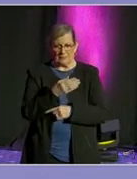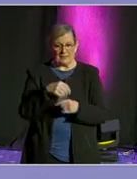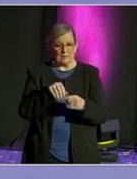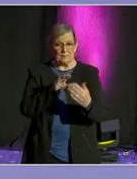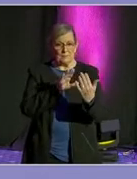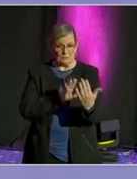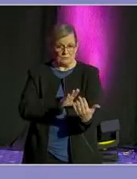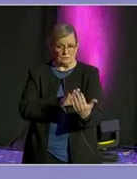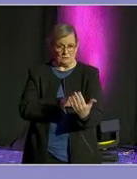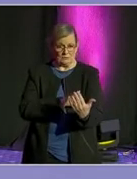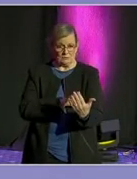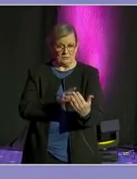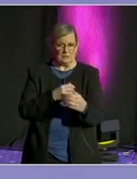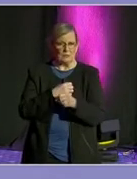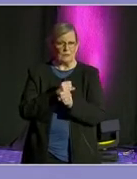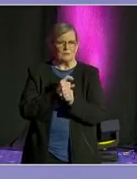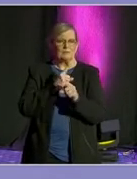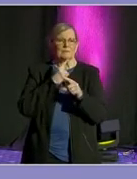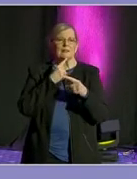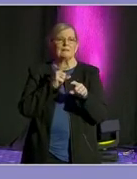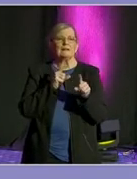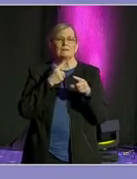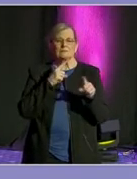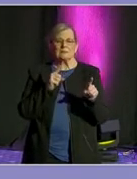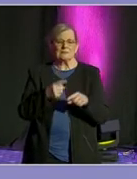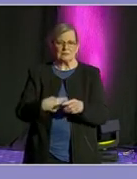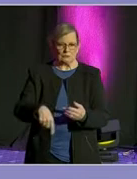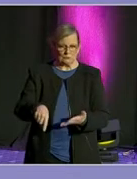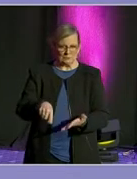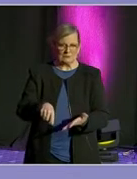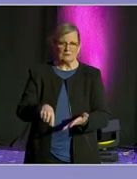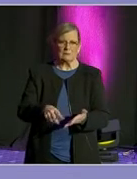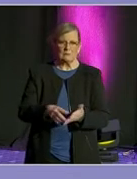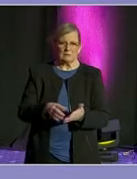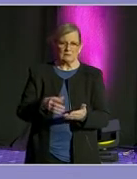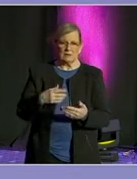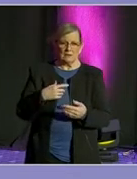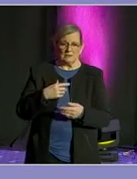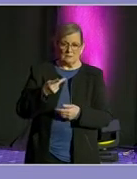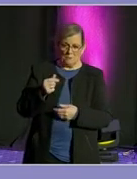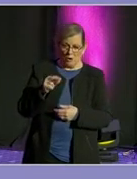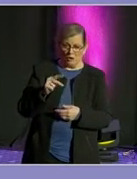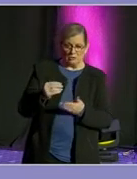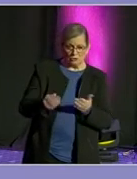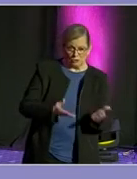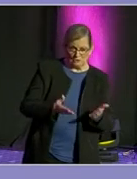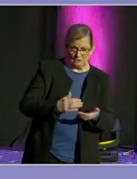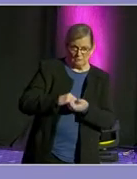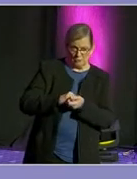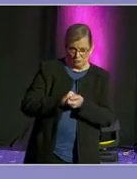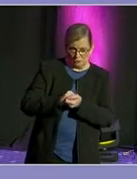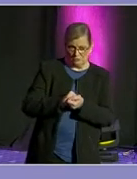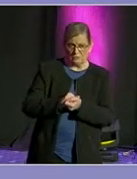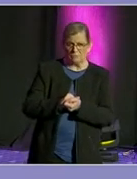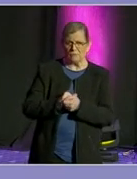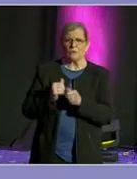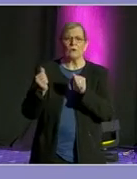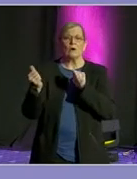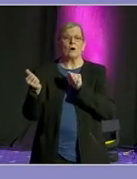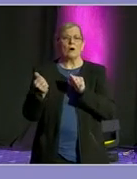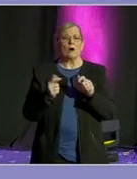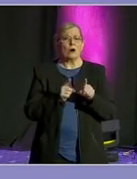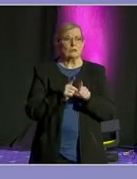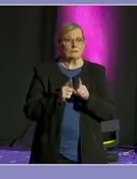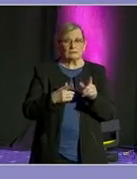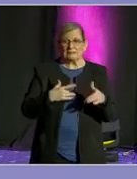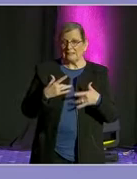about that in the coming weeks. The National Park Service and our partners, Trust for the National Mall and EarthCam, are also excited to announce